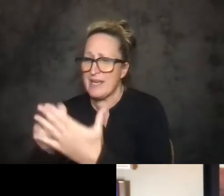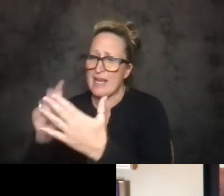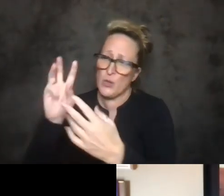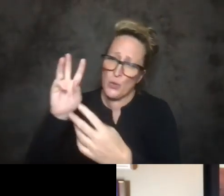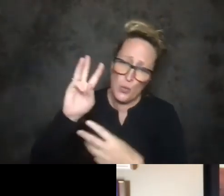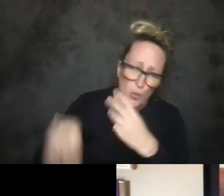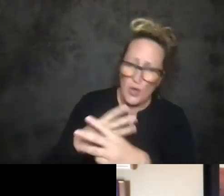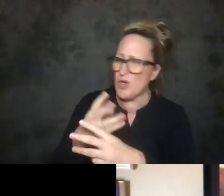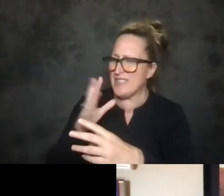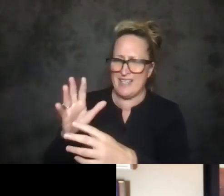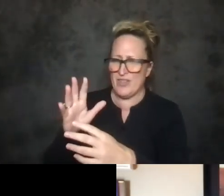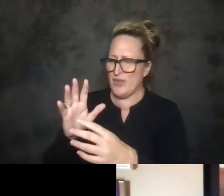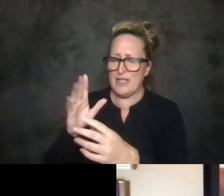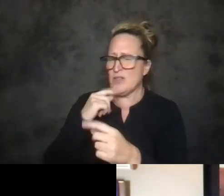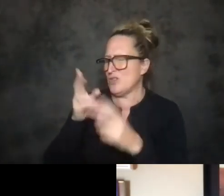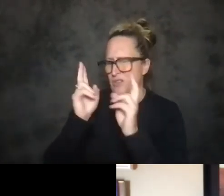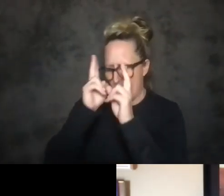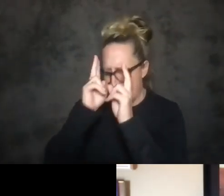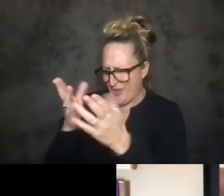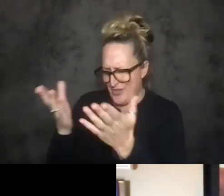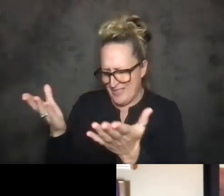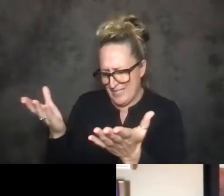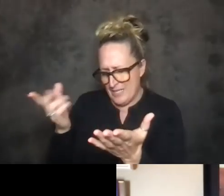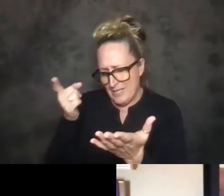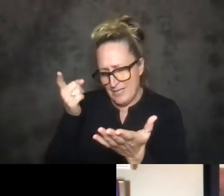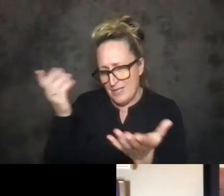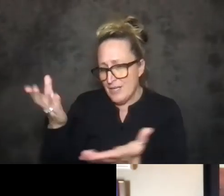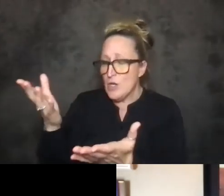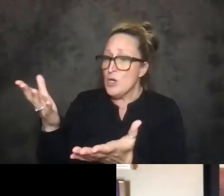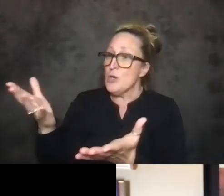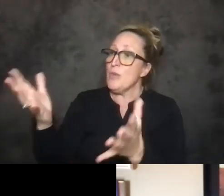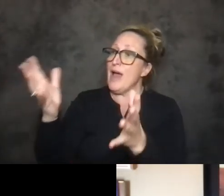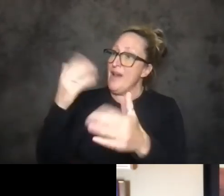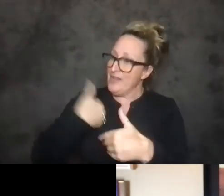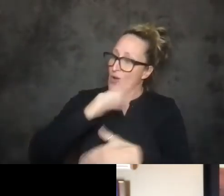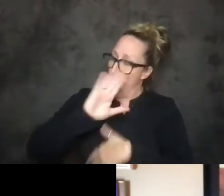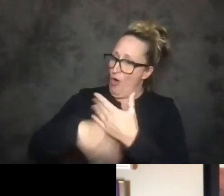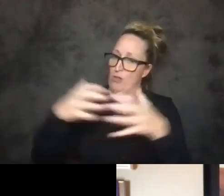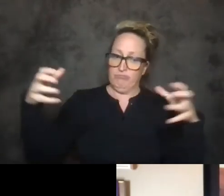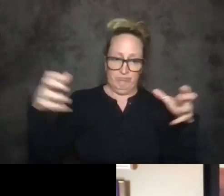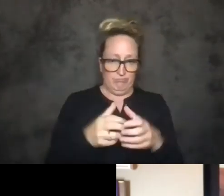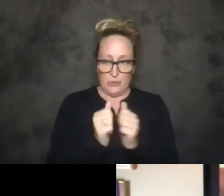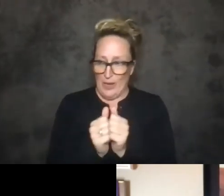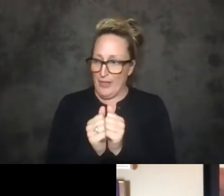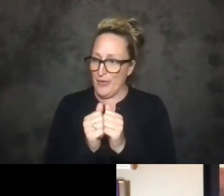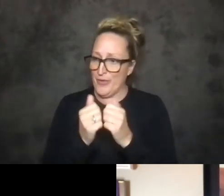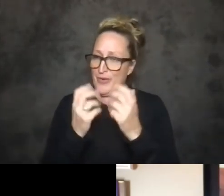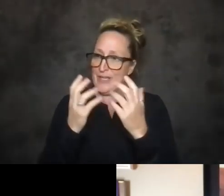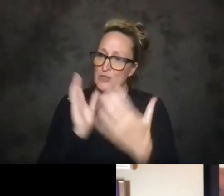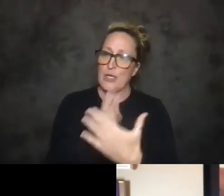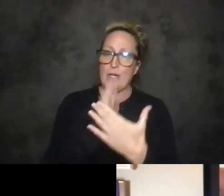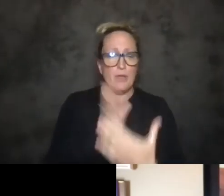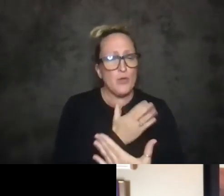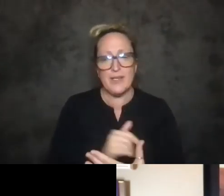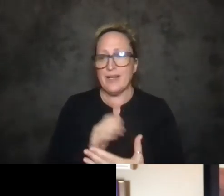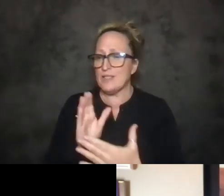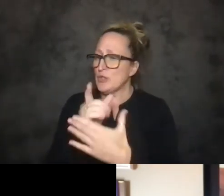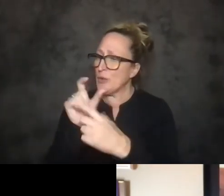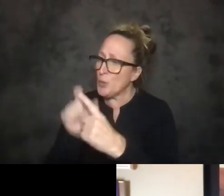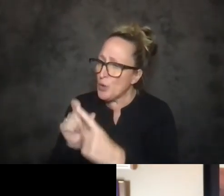It's a tremendous honor to have you bring us all together in this moment of shared music and shared words